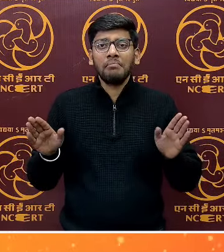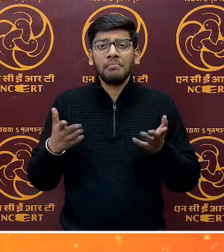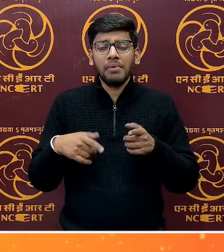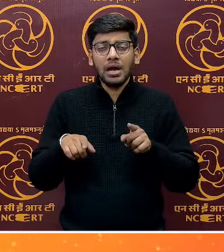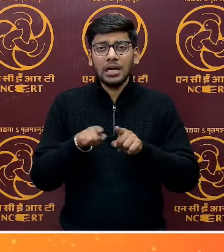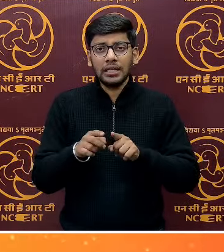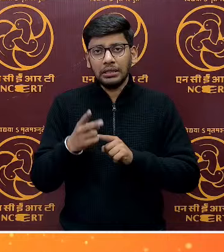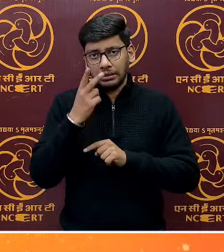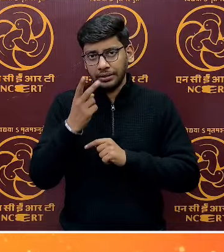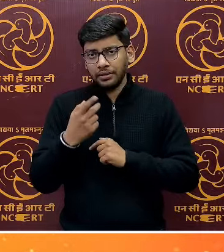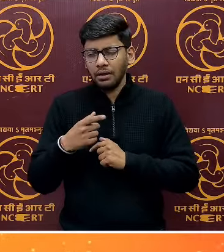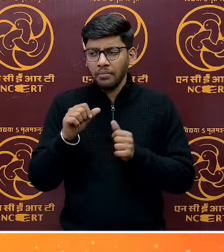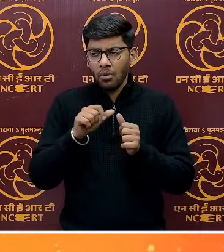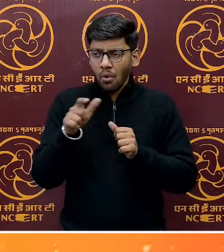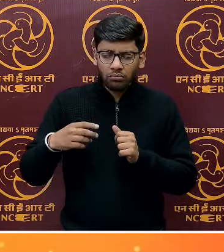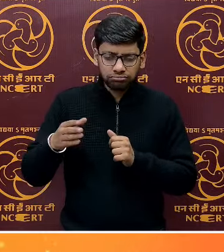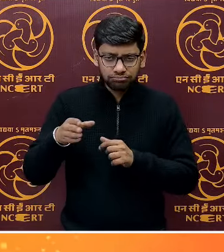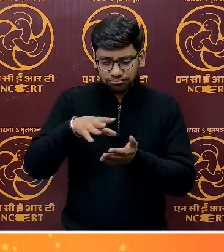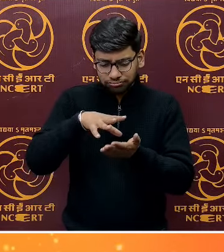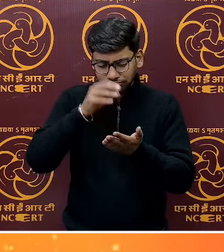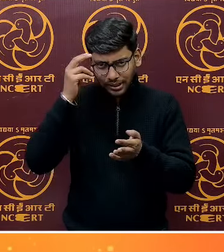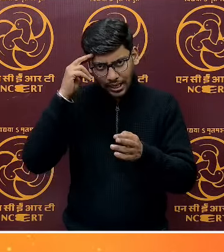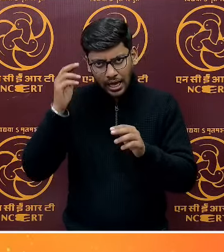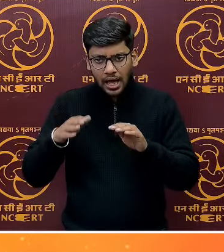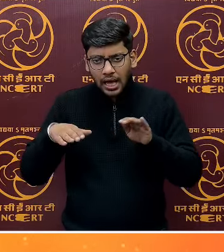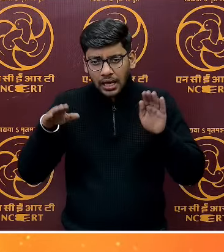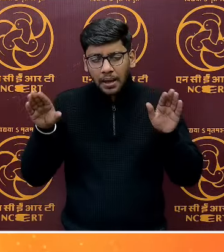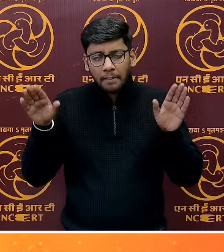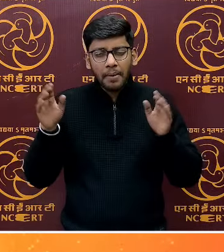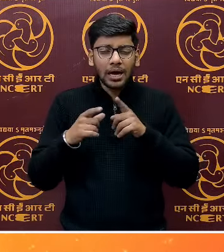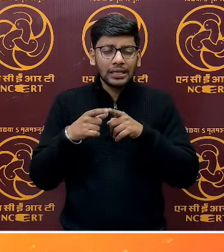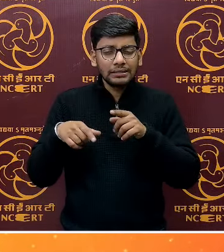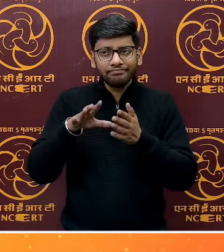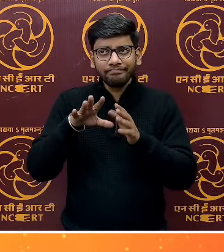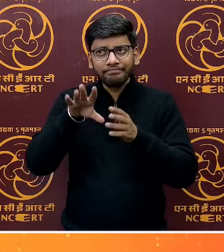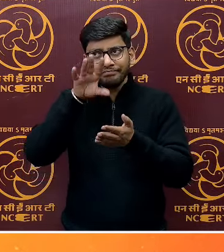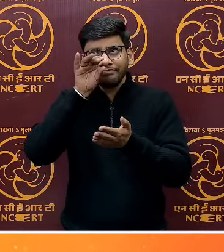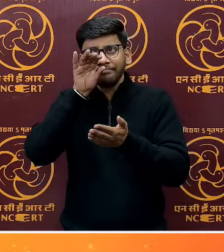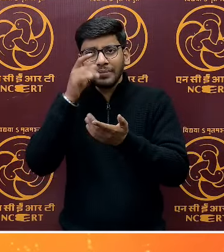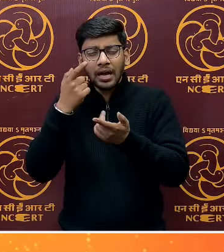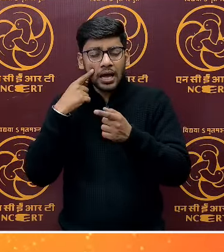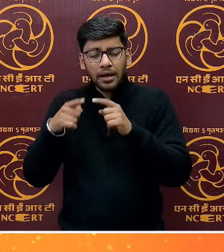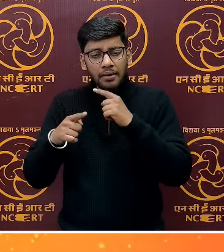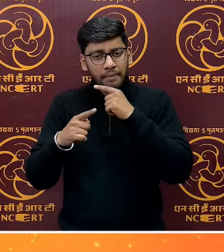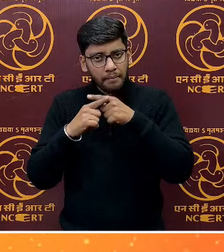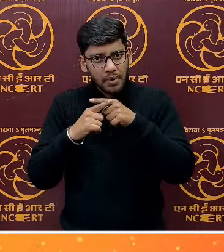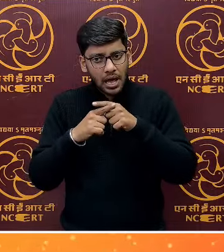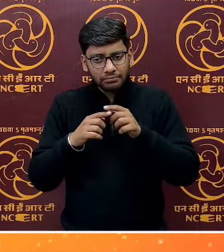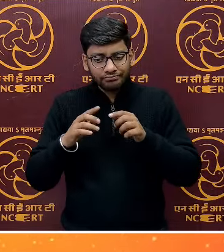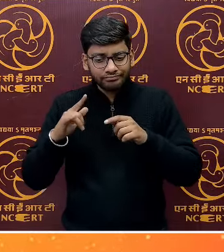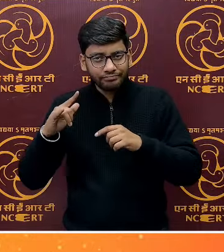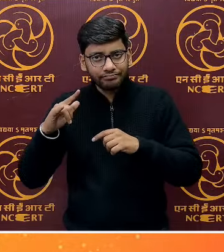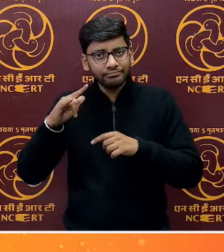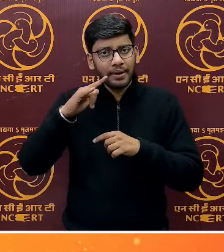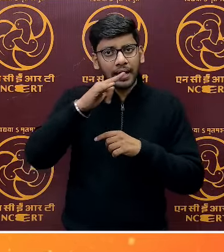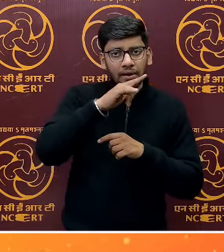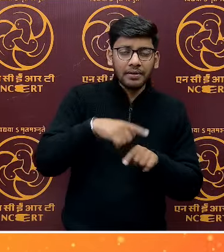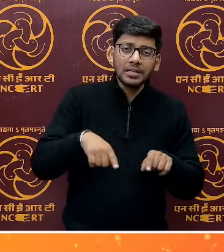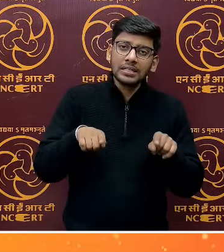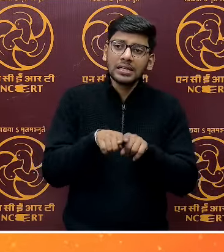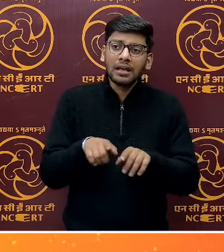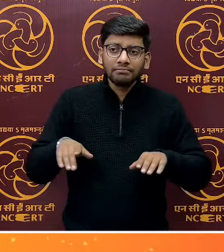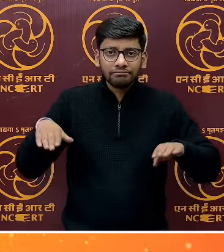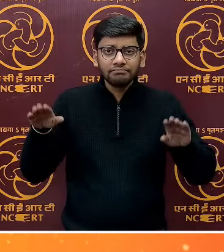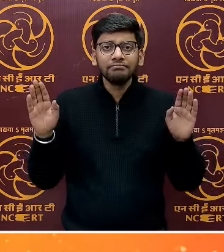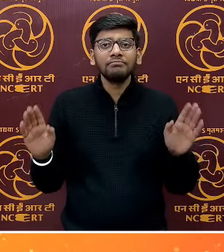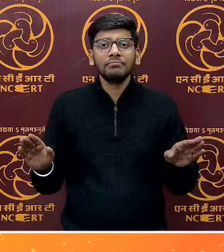have always learned from birds to fly. That's our inspiration. That's how aeroplanes are Yes. also modeled Got their completely on structure, yeah. birds.